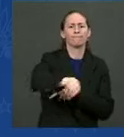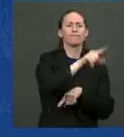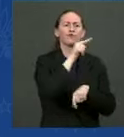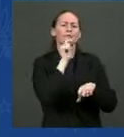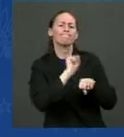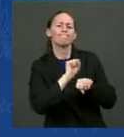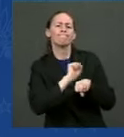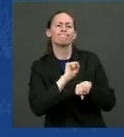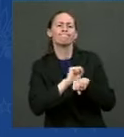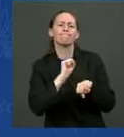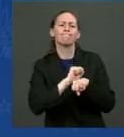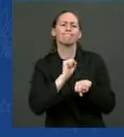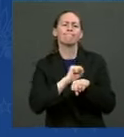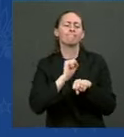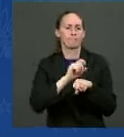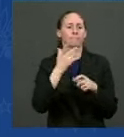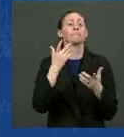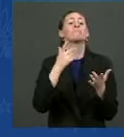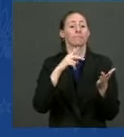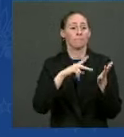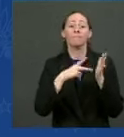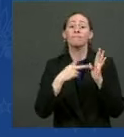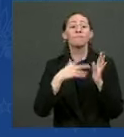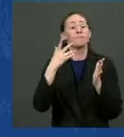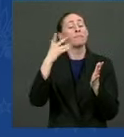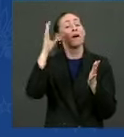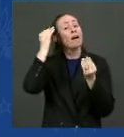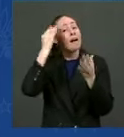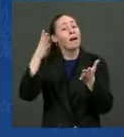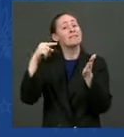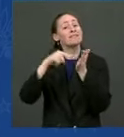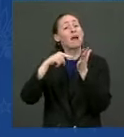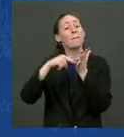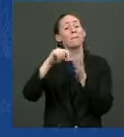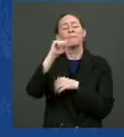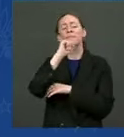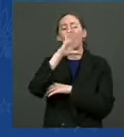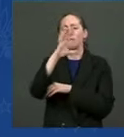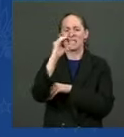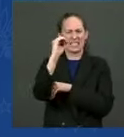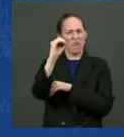bills in terms of adding to the deficit is zero, zero, zero.